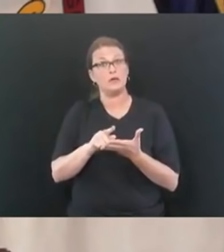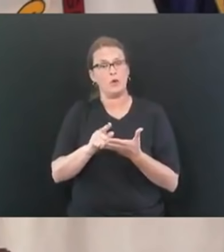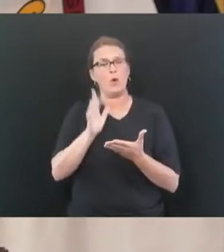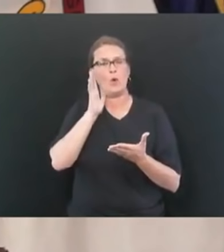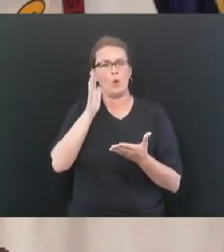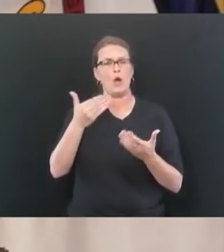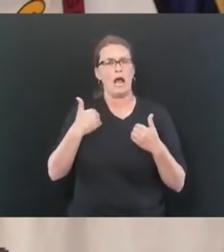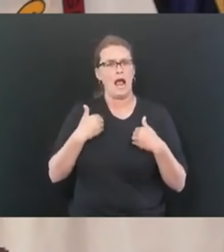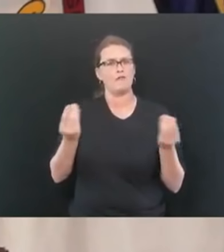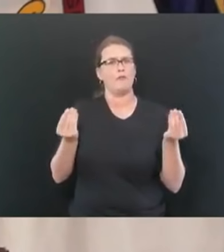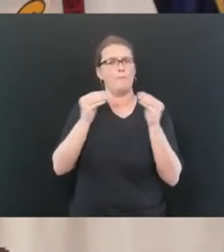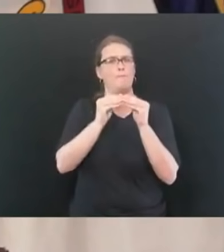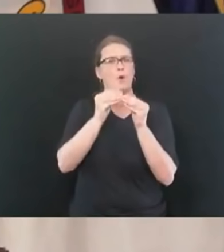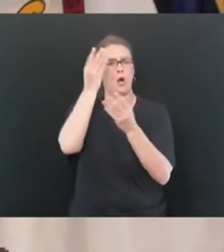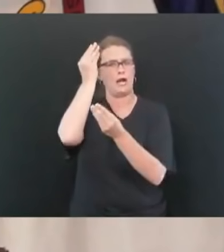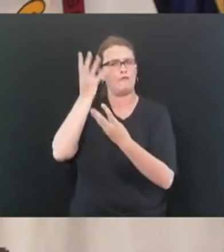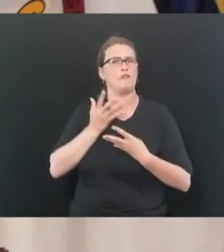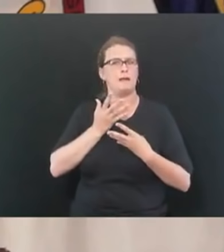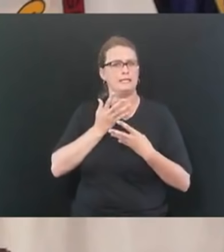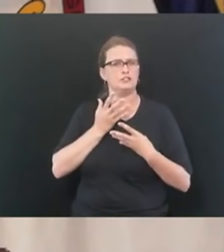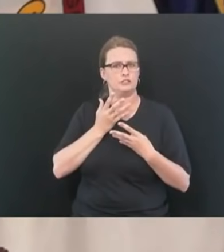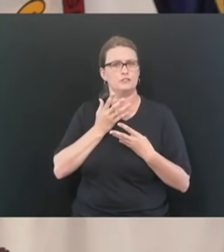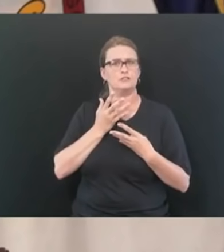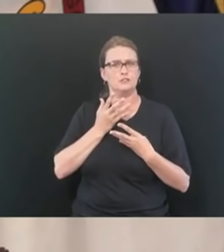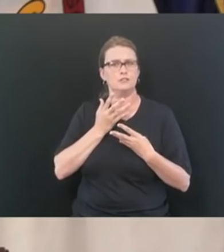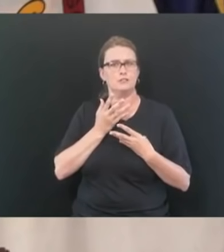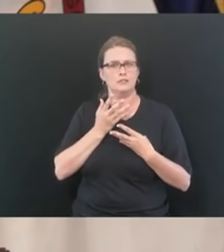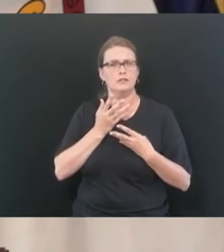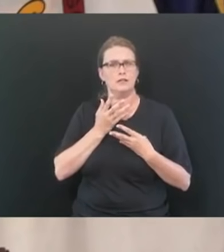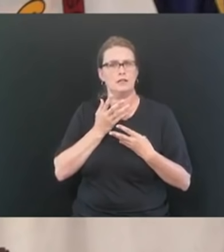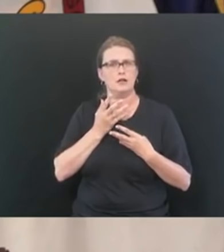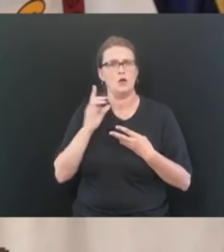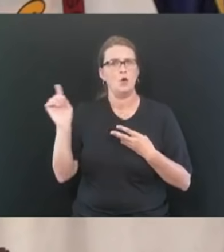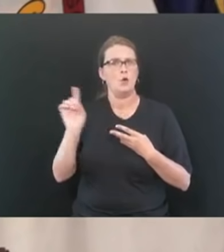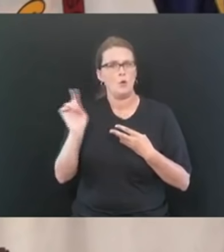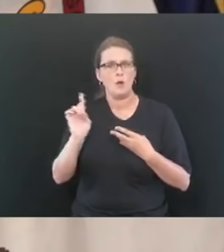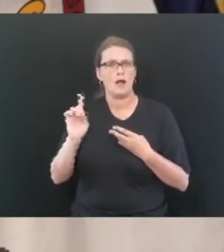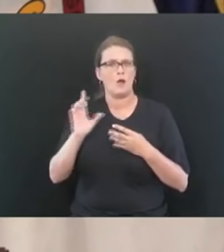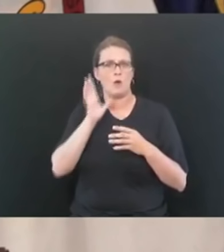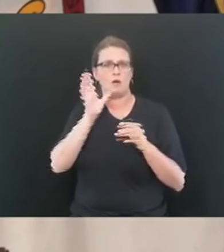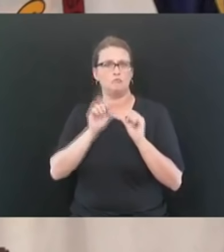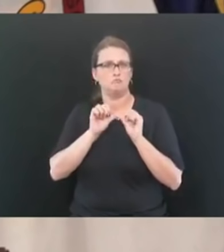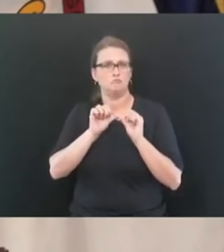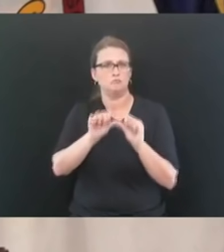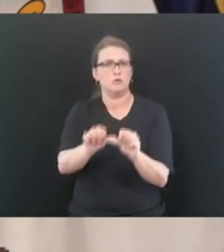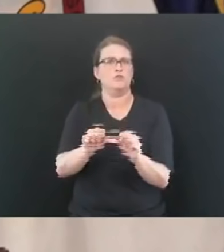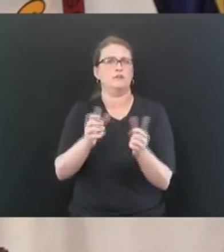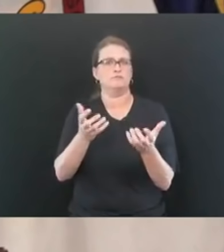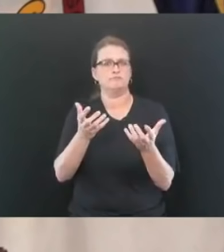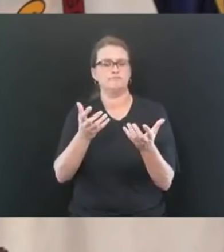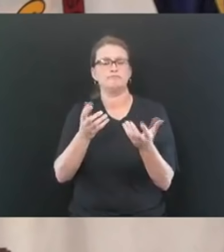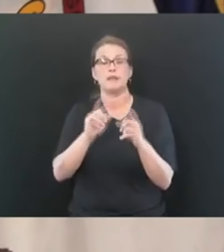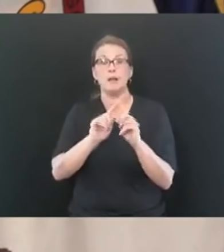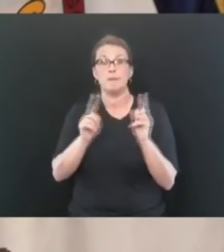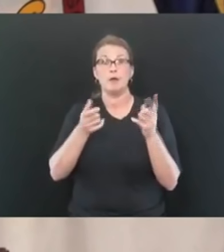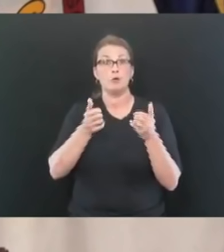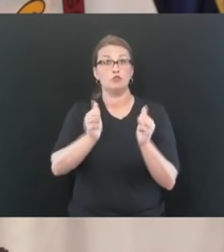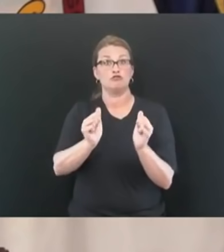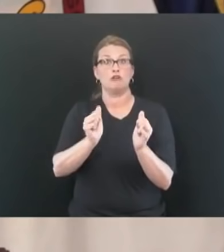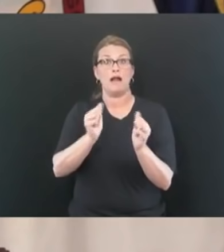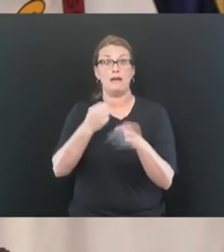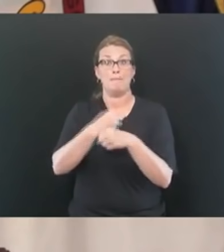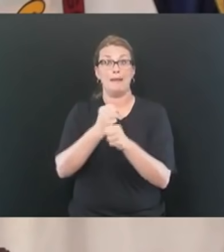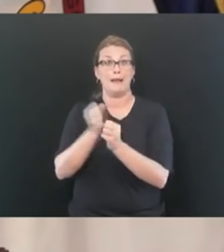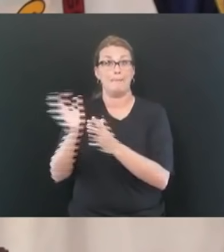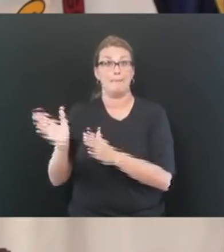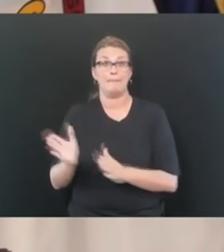lot of clarity this week as to where we're going to be able to go and everything. But we tried to make contingency plans.